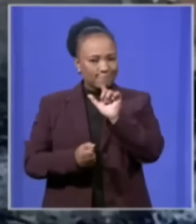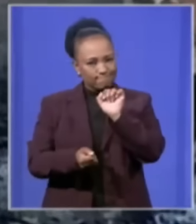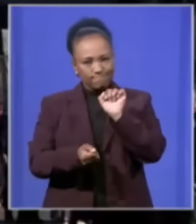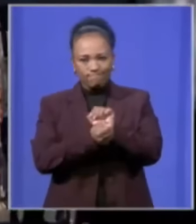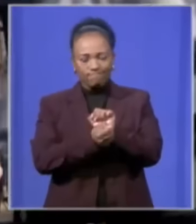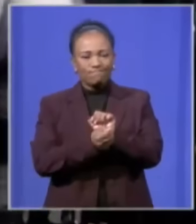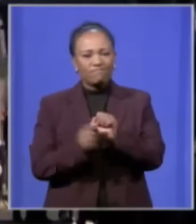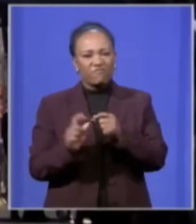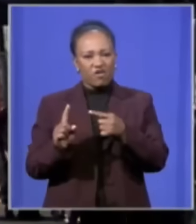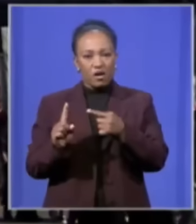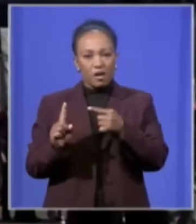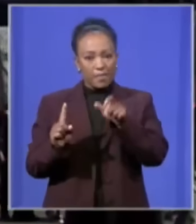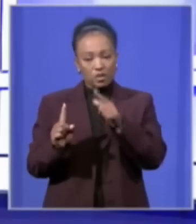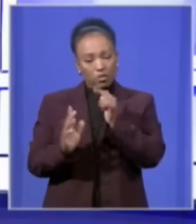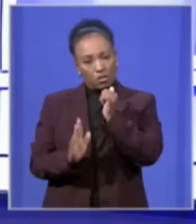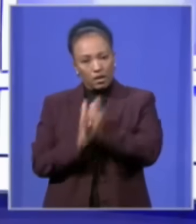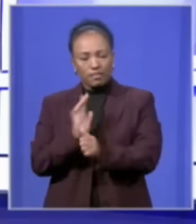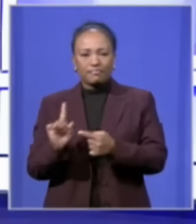bona.